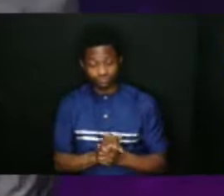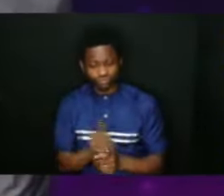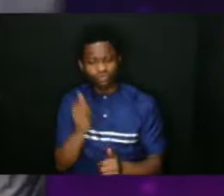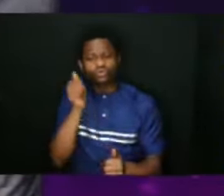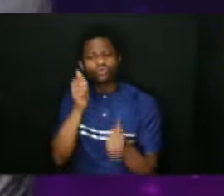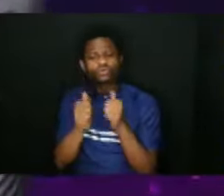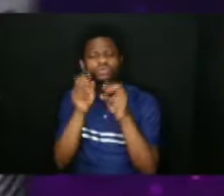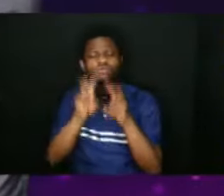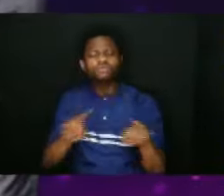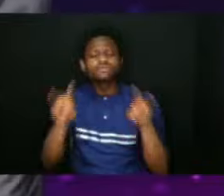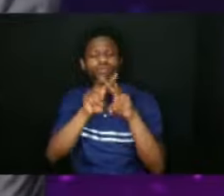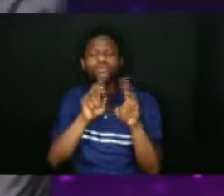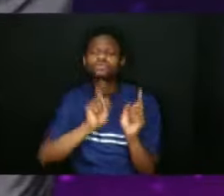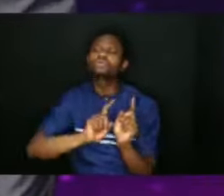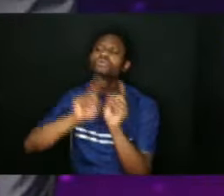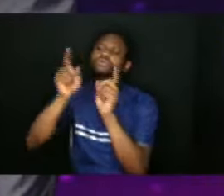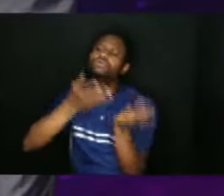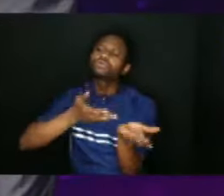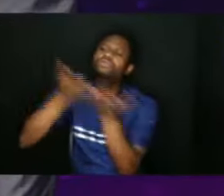with.